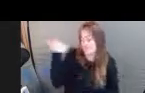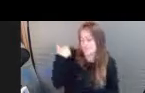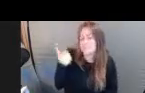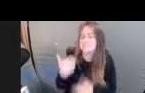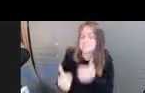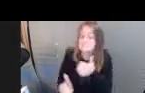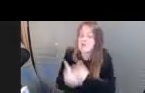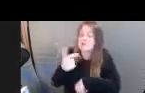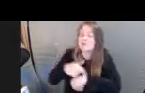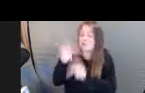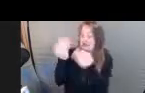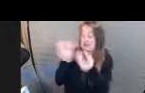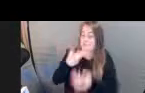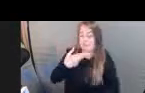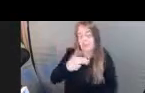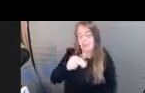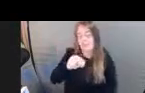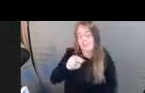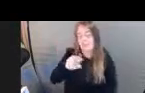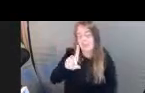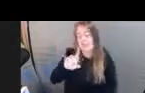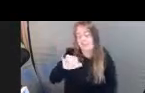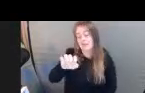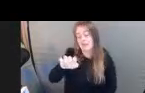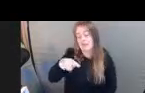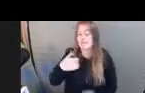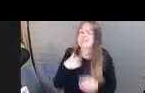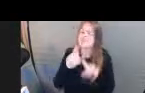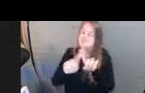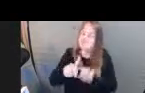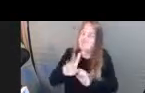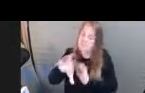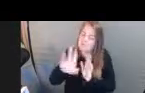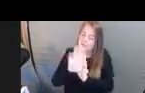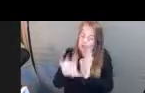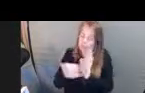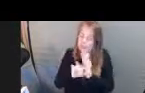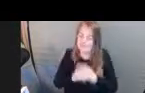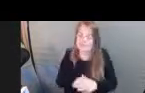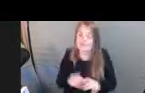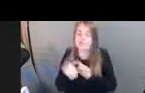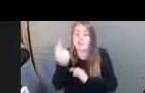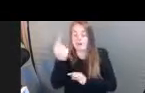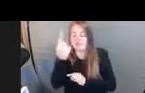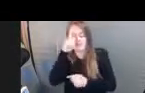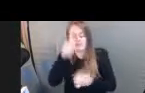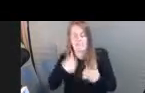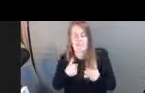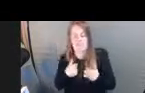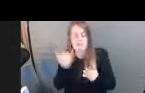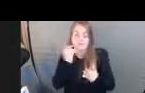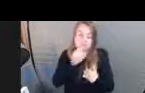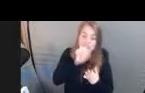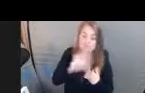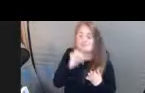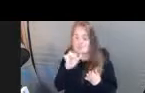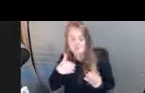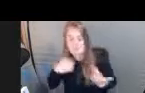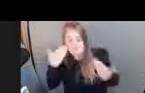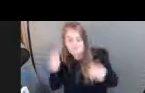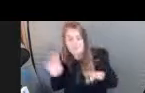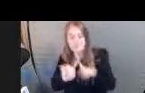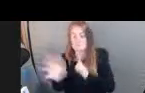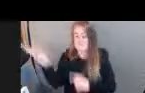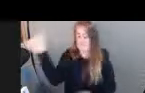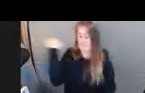word handicap comes from various origins. But one of the origins that really sticks out to me, whether this is true or not, is that early